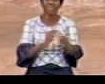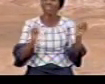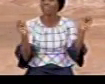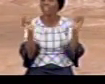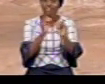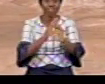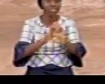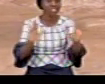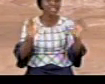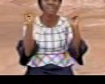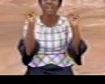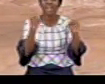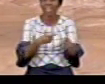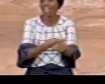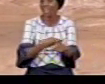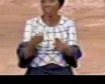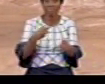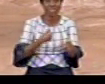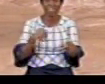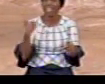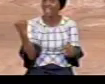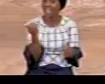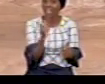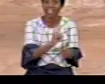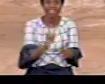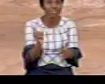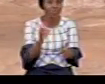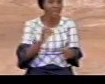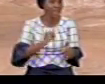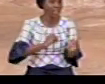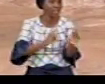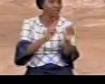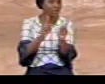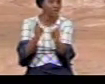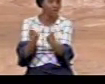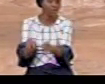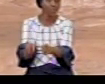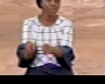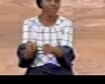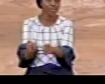day, nothing can harm me anywhere I go.